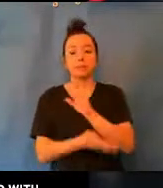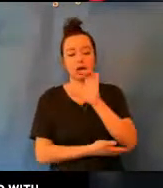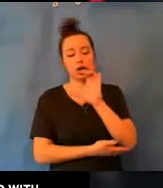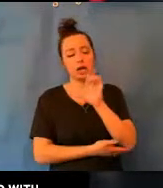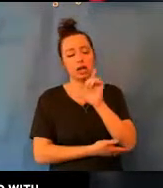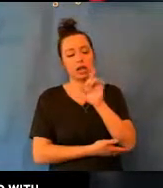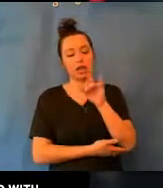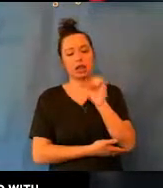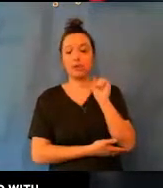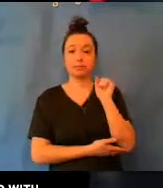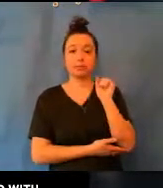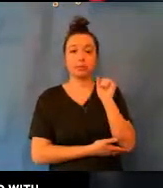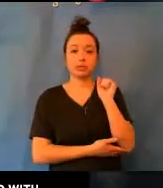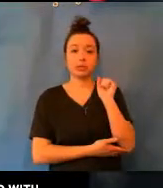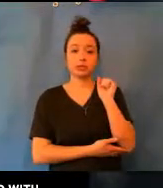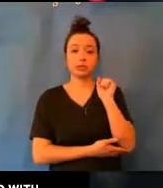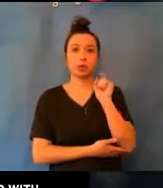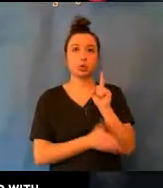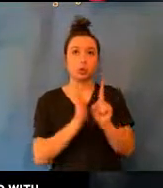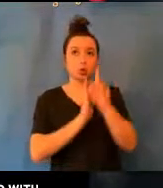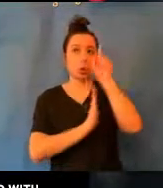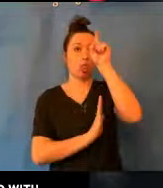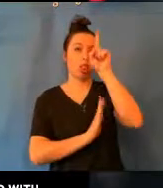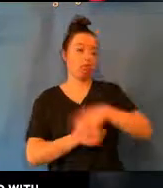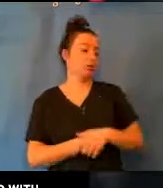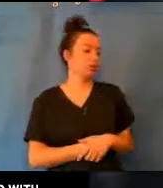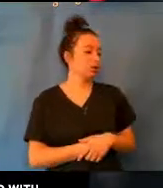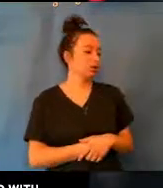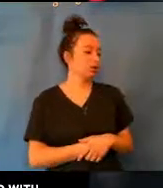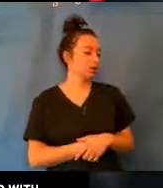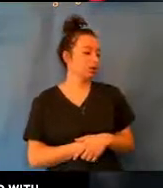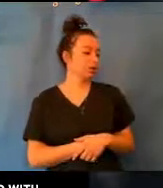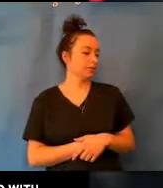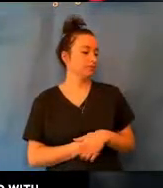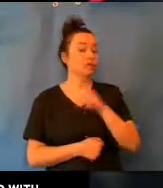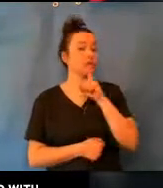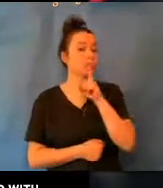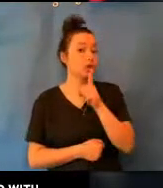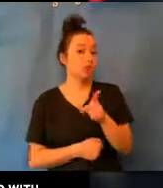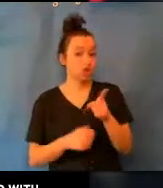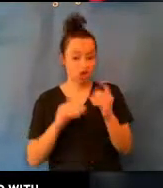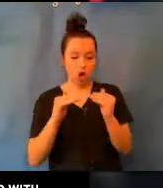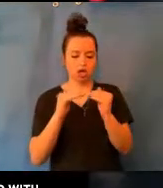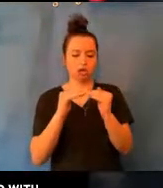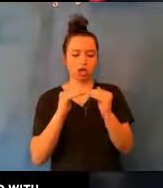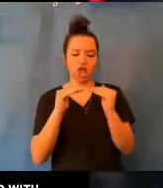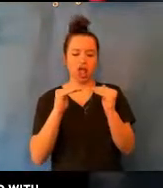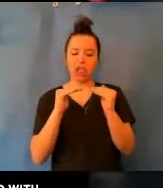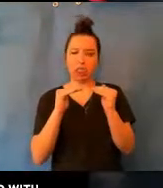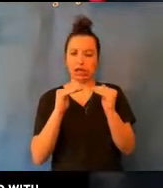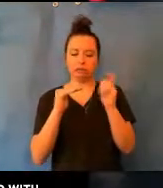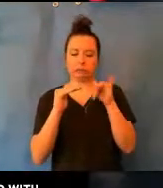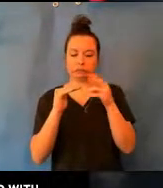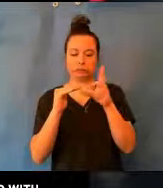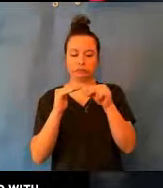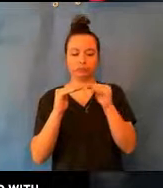little longer. I'll maybe get there we go. We have to make sure there's no gaps and no